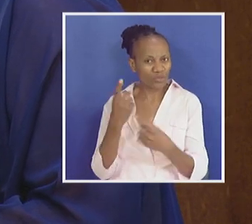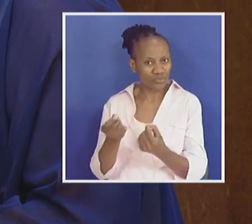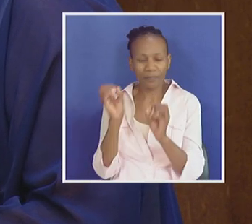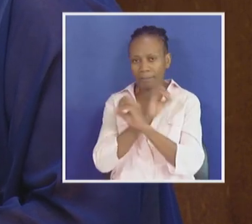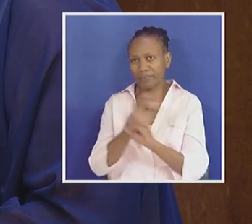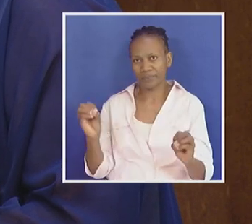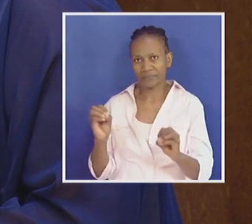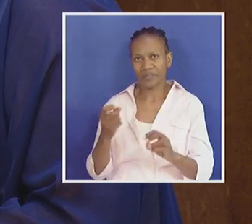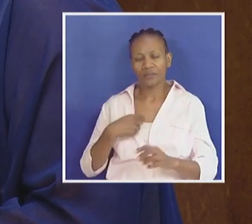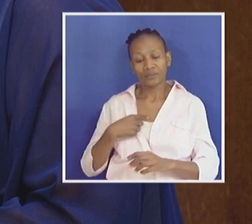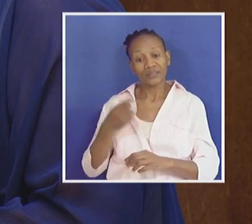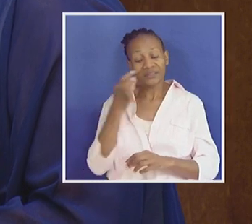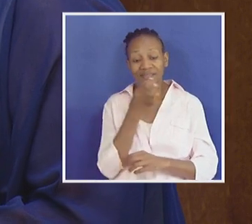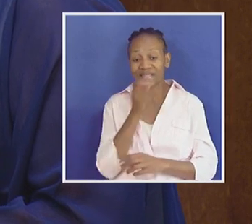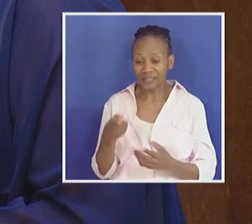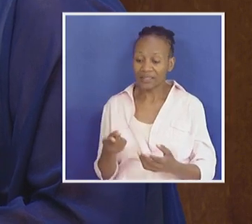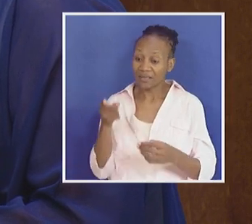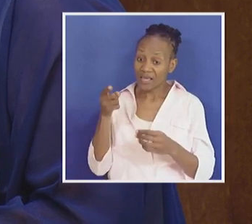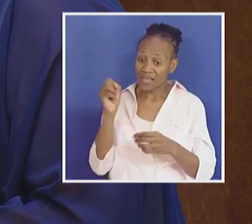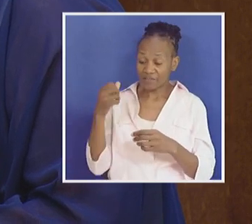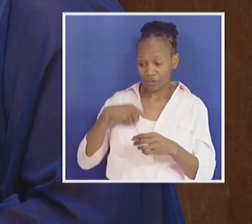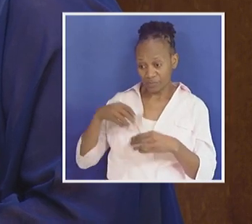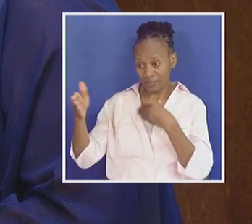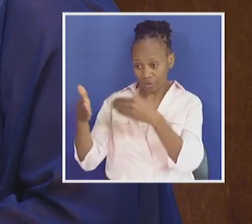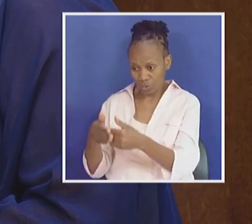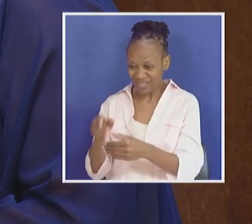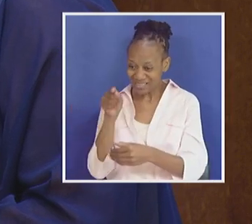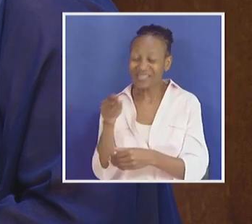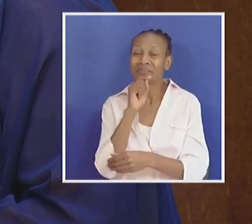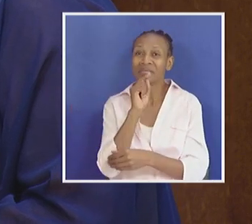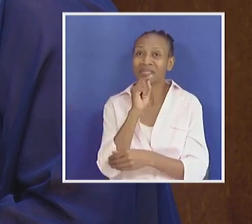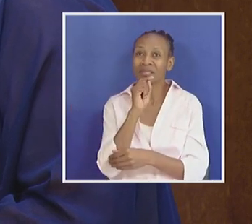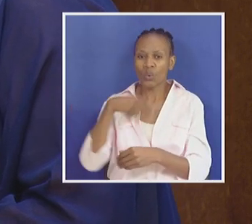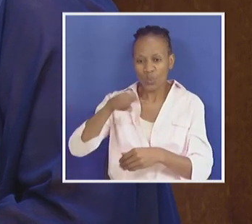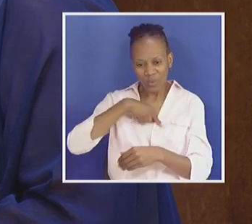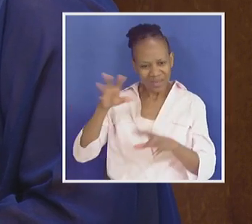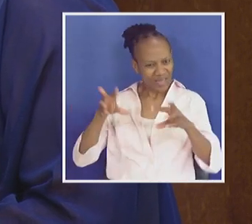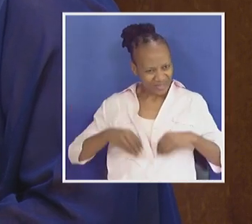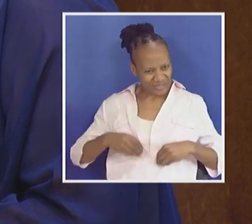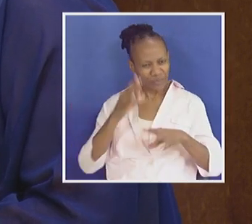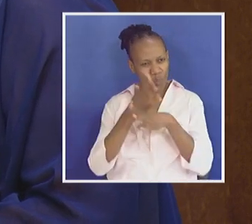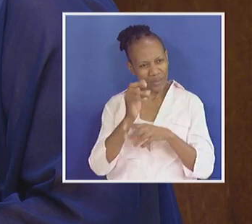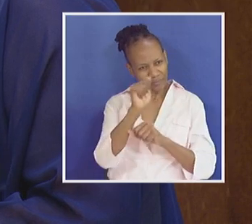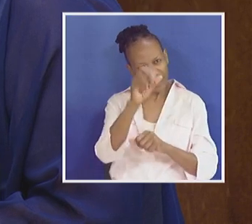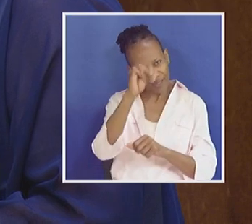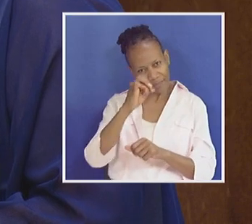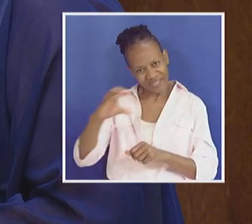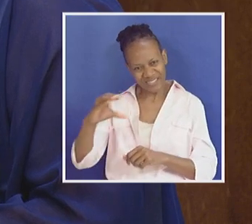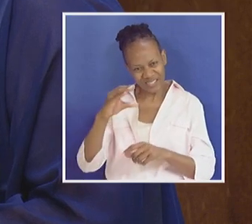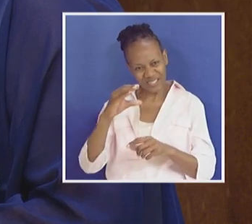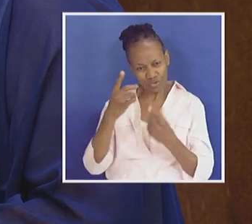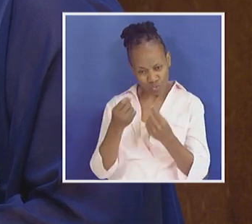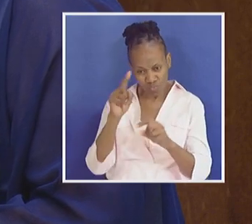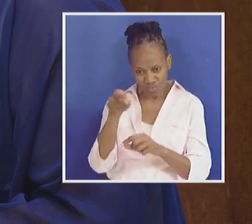to the dissolution is by no means excusing of MEC Nomsa Dube's hidden agenda to